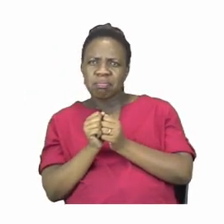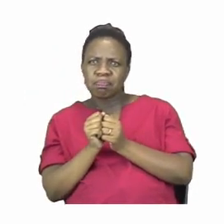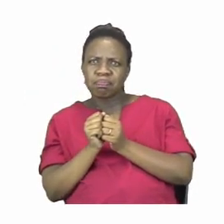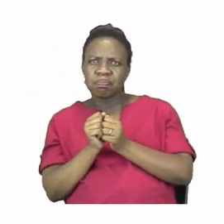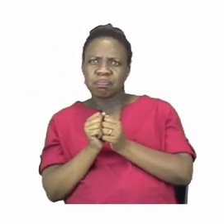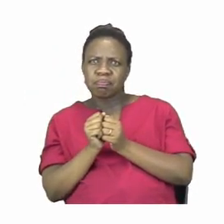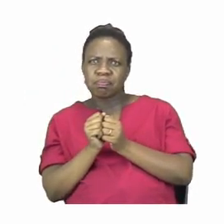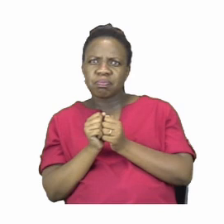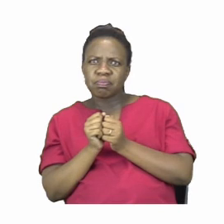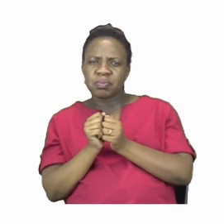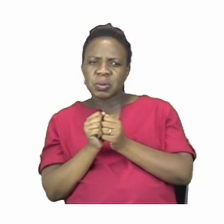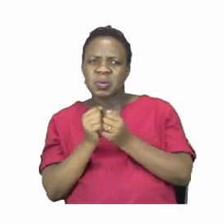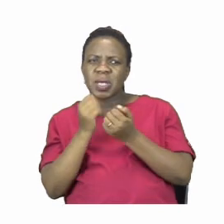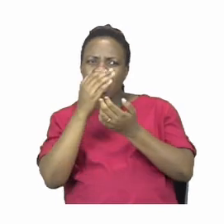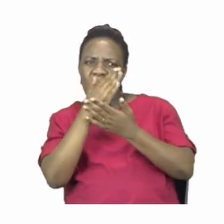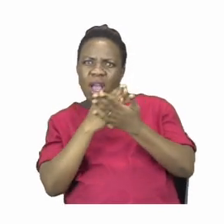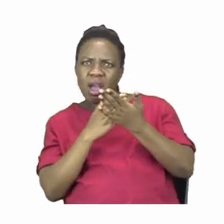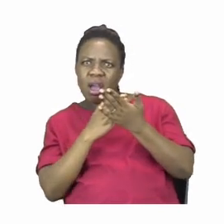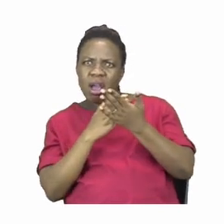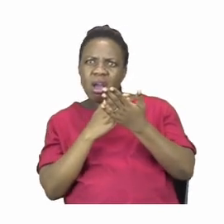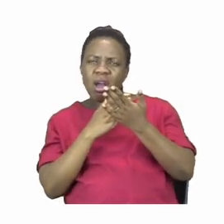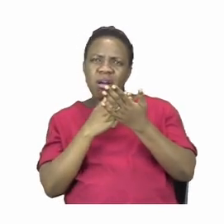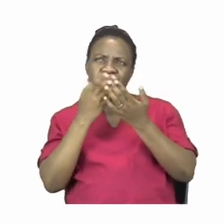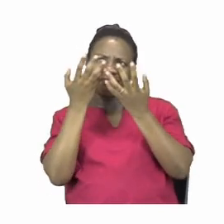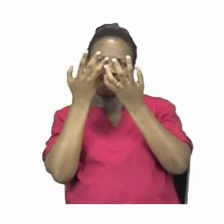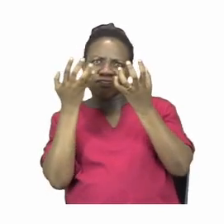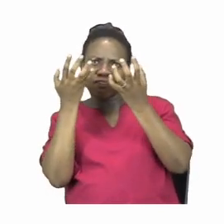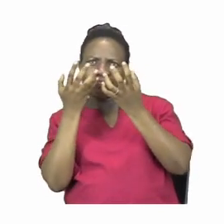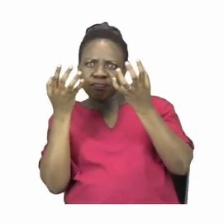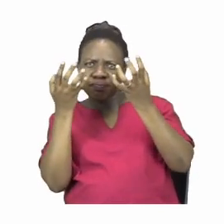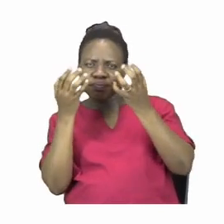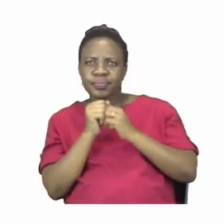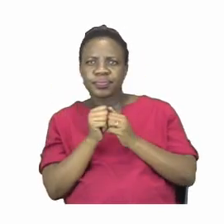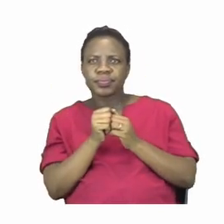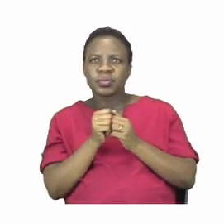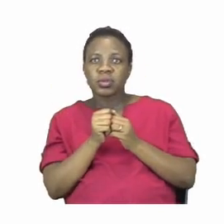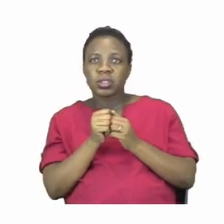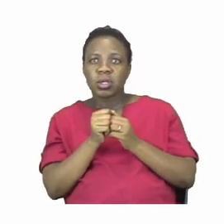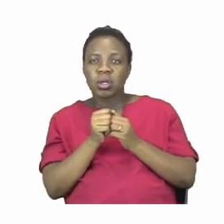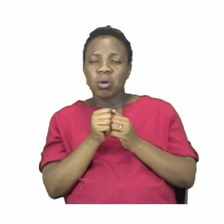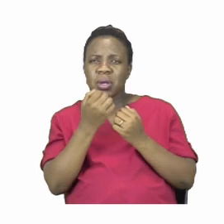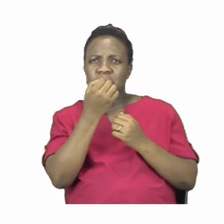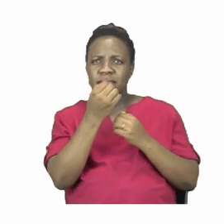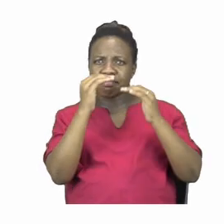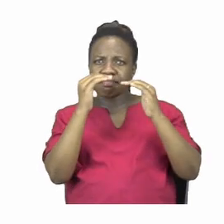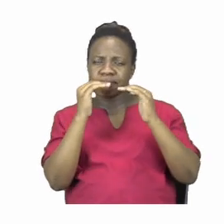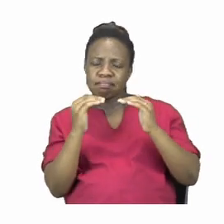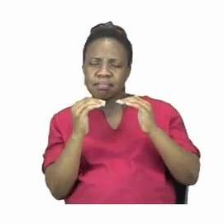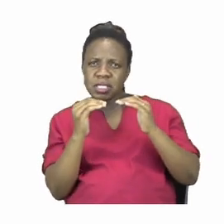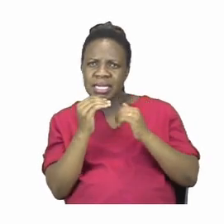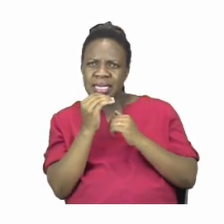that day was, partly cloudy. And then you have a picture of a dark blue and a light